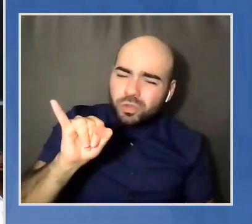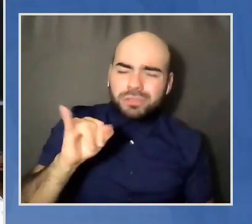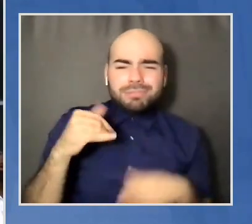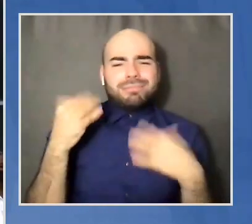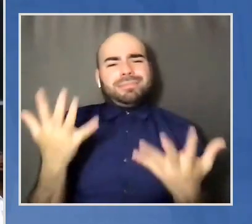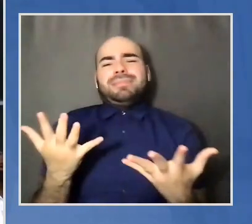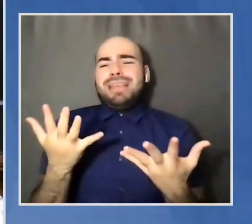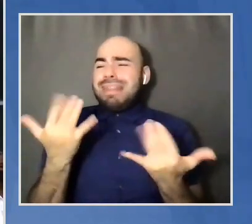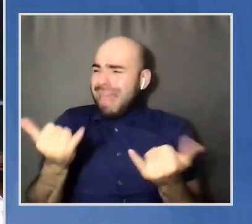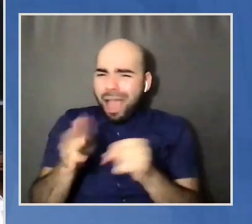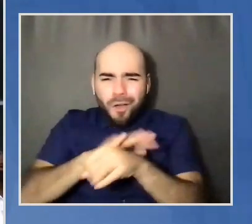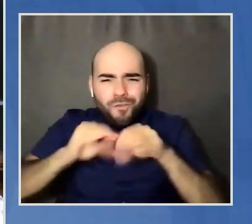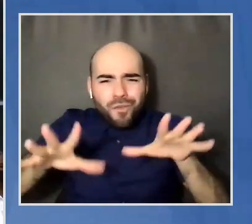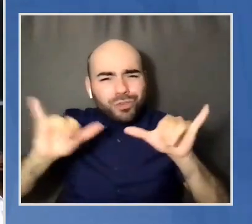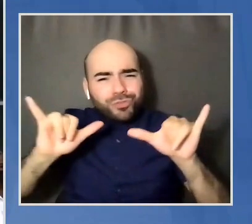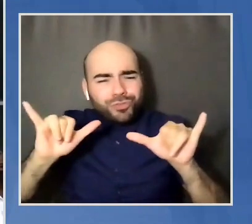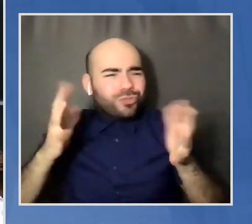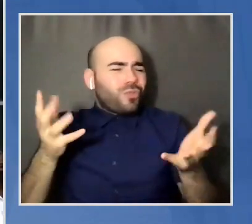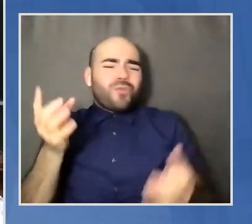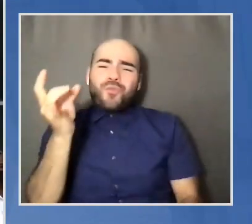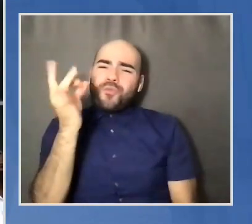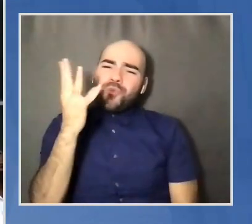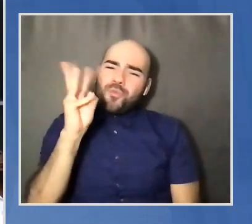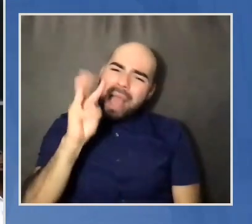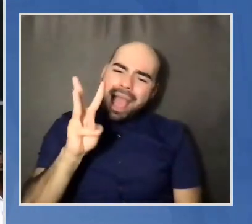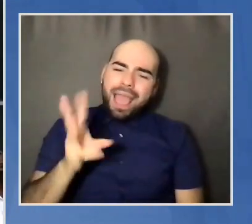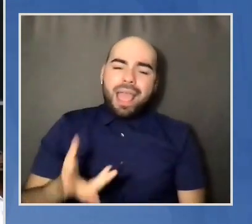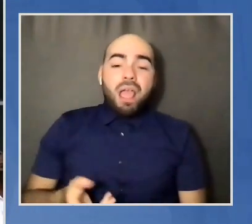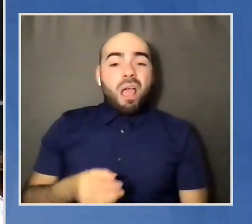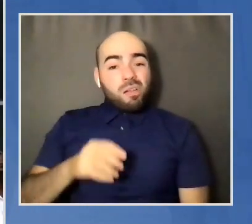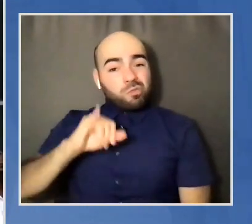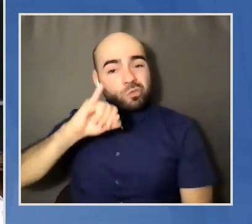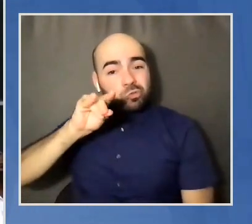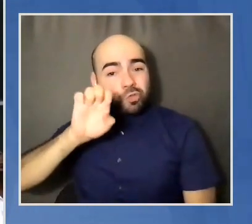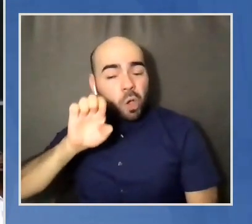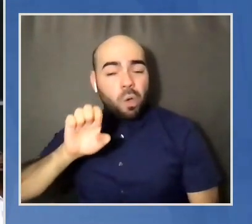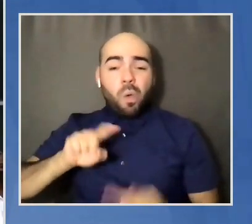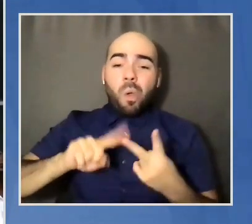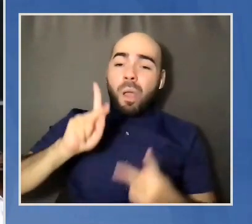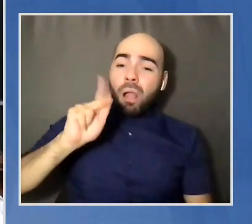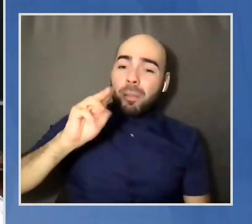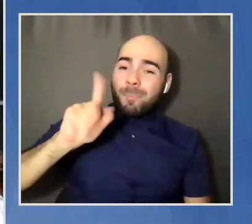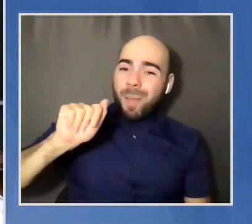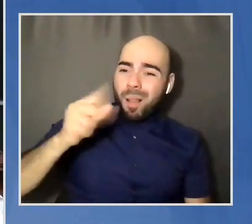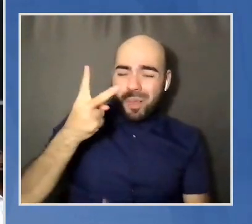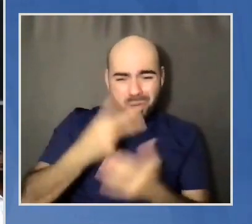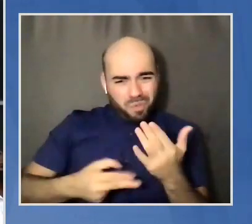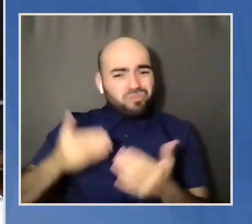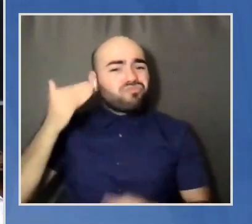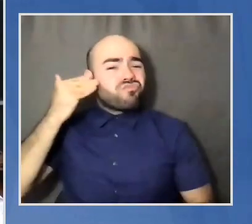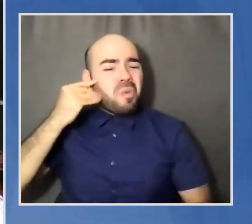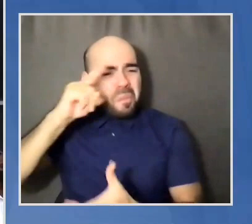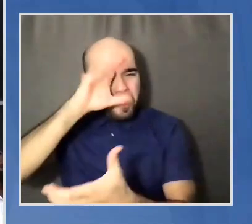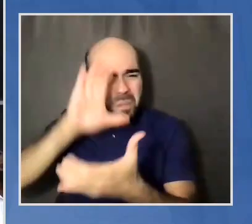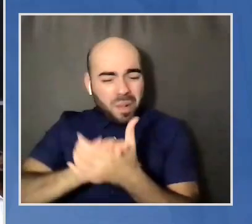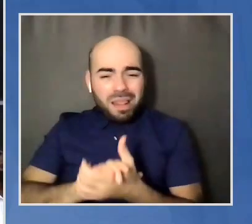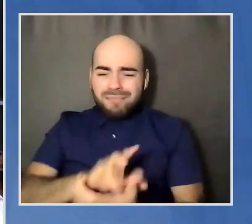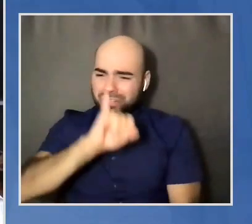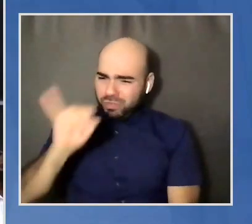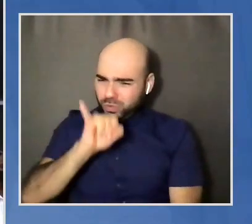so many of you out there, believe that health care is a right, not a privilege for just the few.